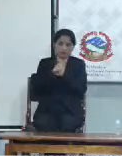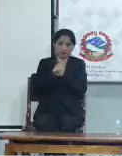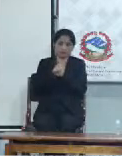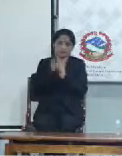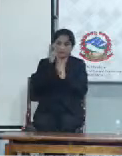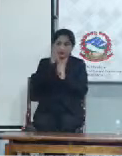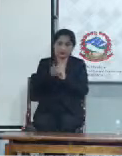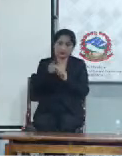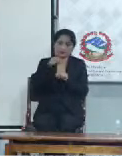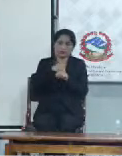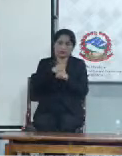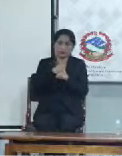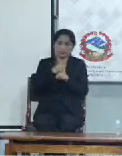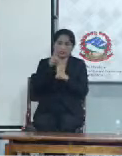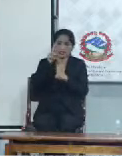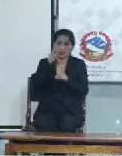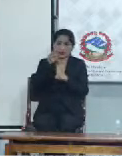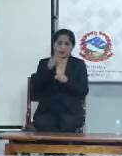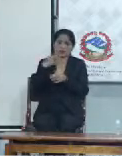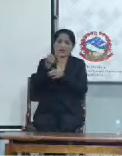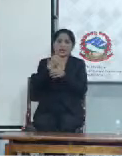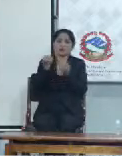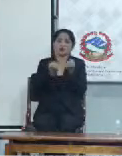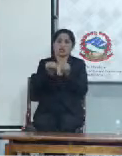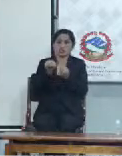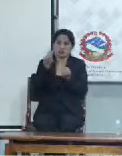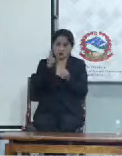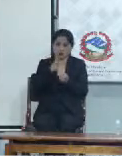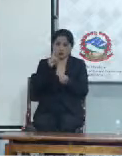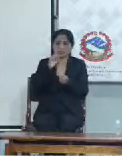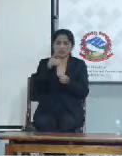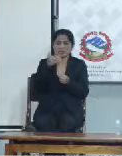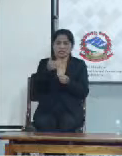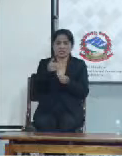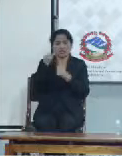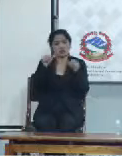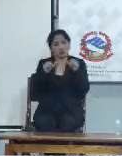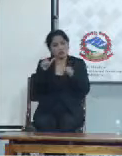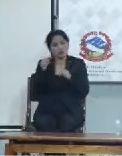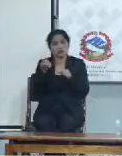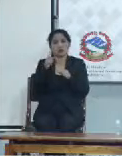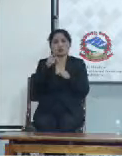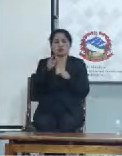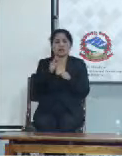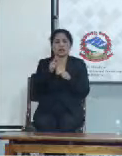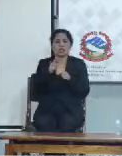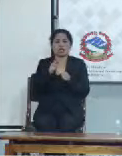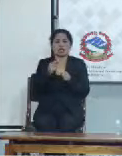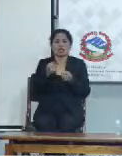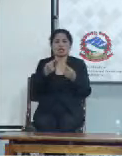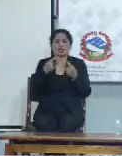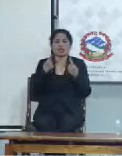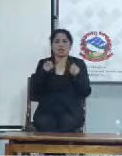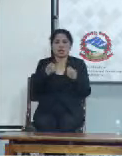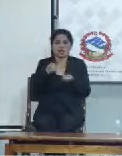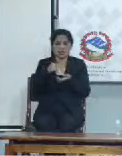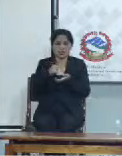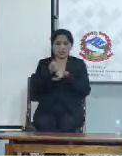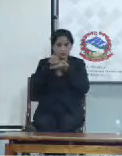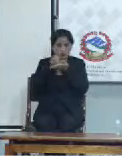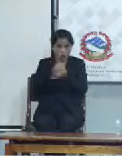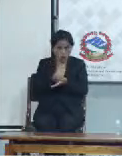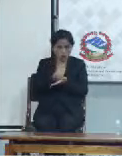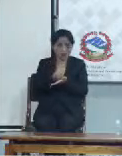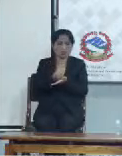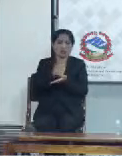anyhow with one health assistant and one police, having one police, and we